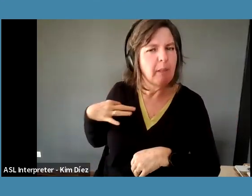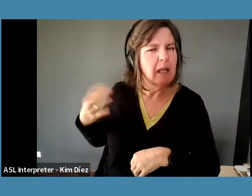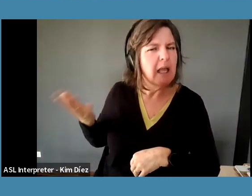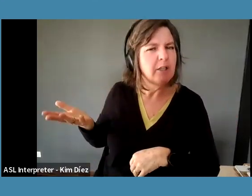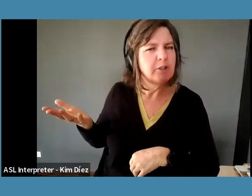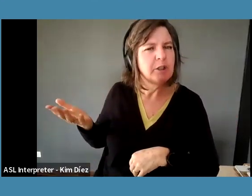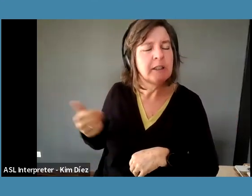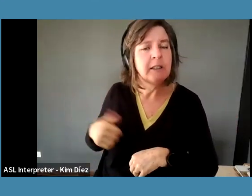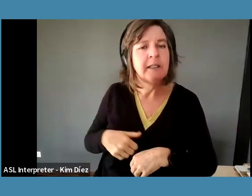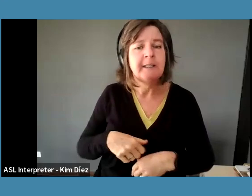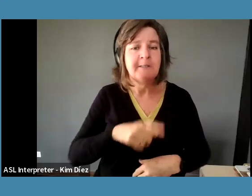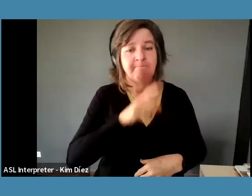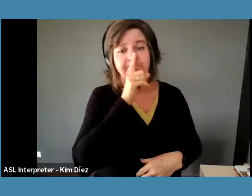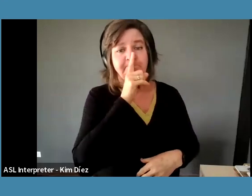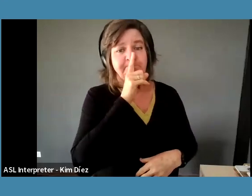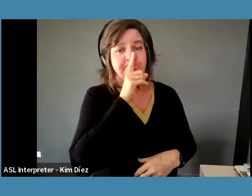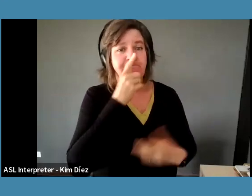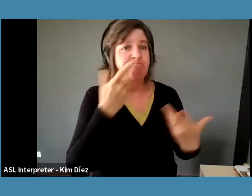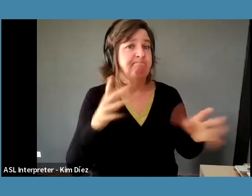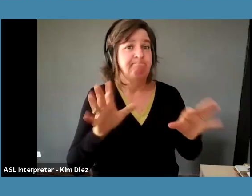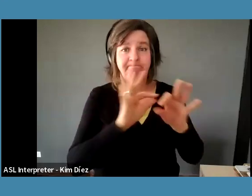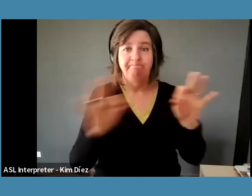Well, unfortunately, that was